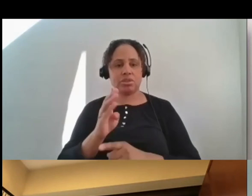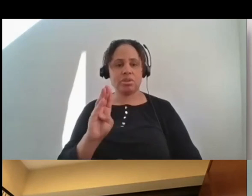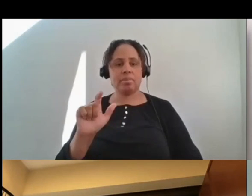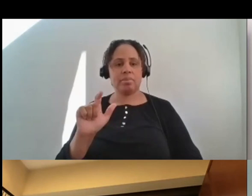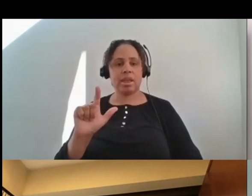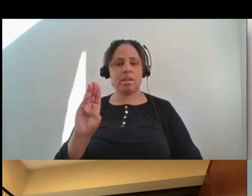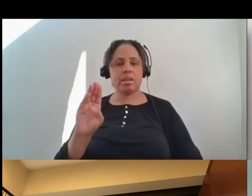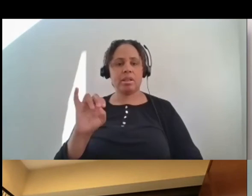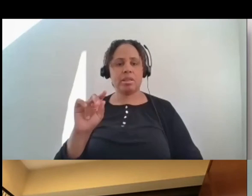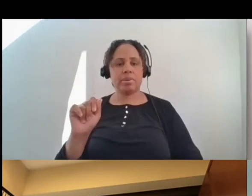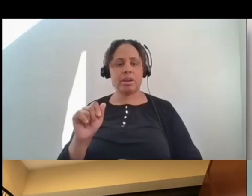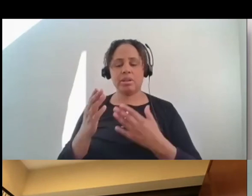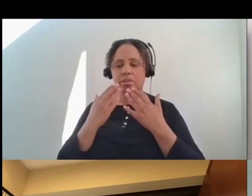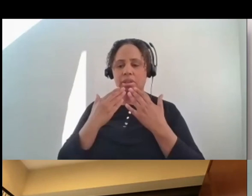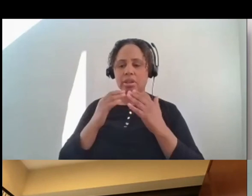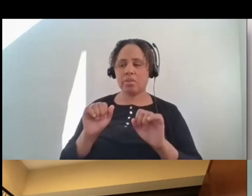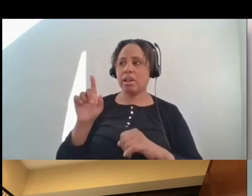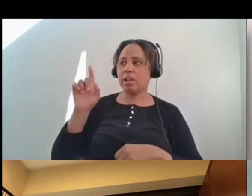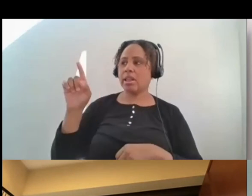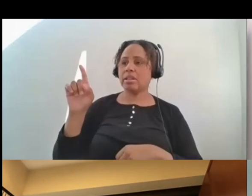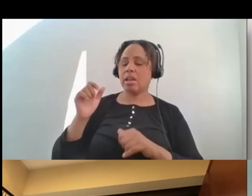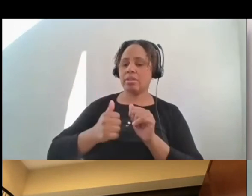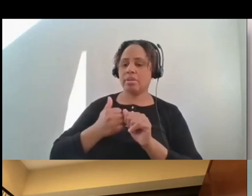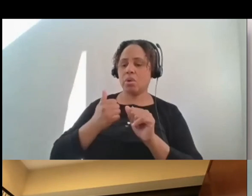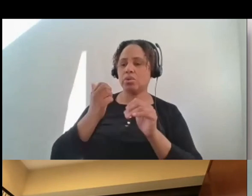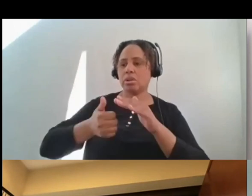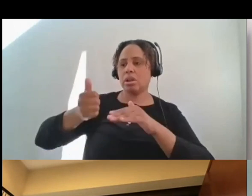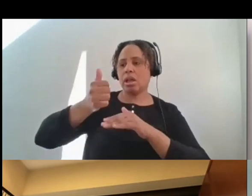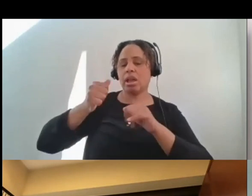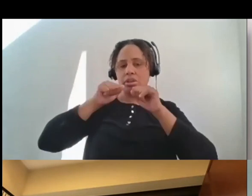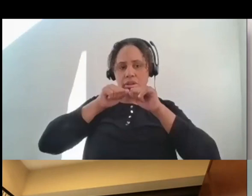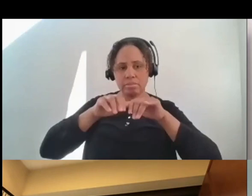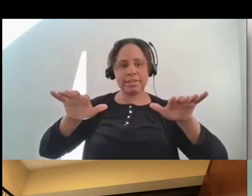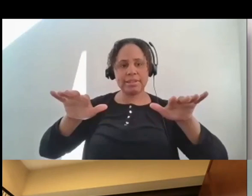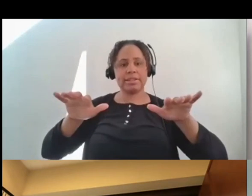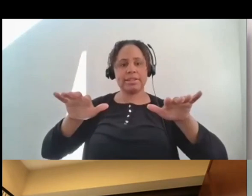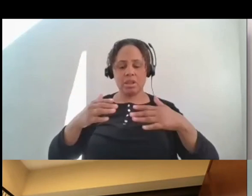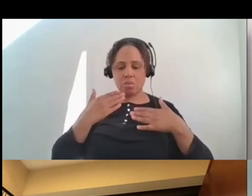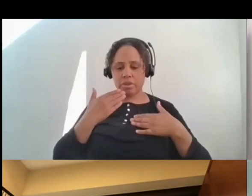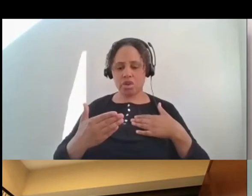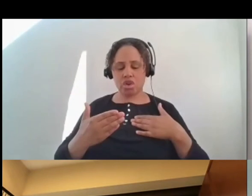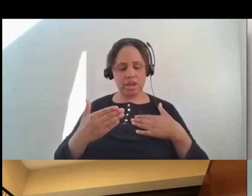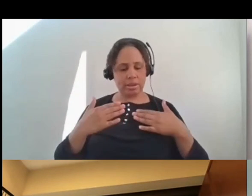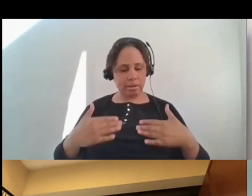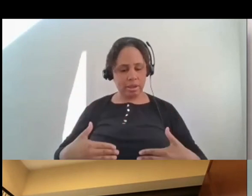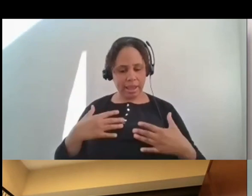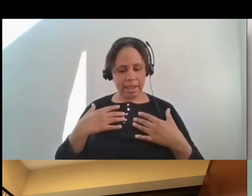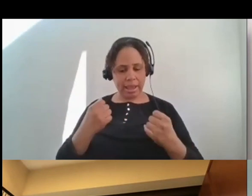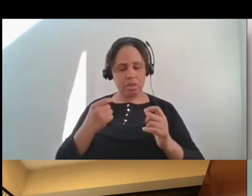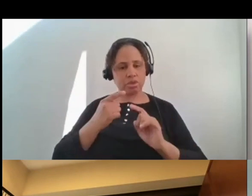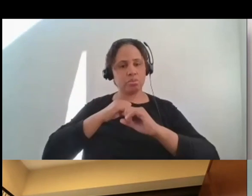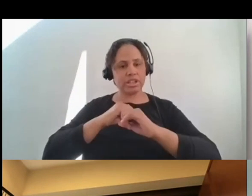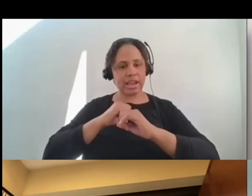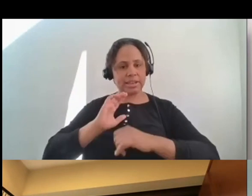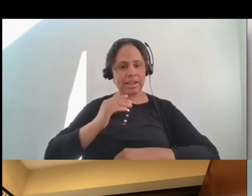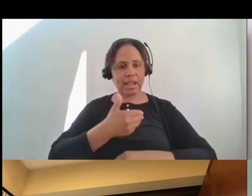Jazakallah khair. We ask Allah subhanahu wa ta'ala to bless us with good health and to protect our livelihoods and to